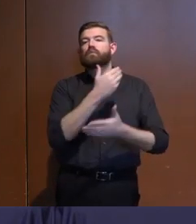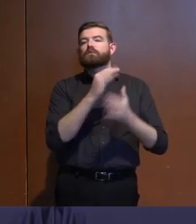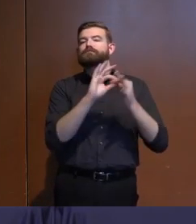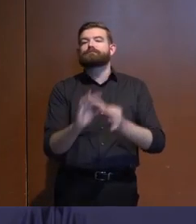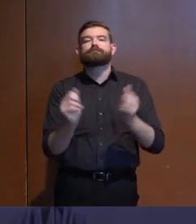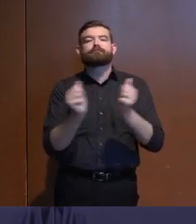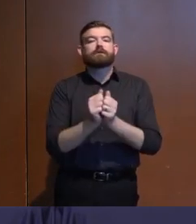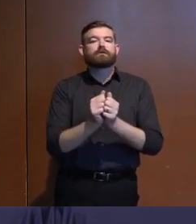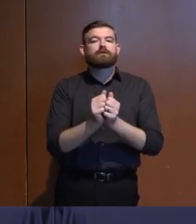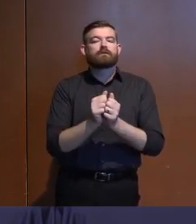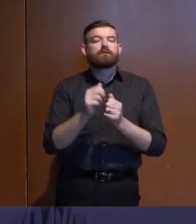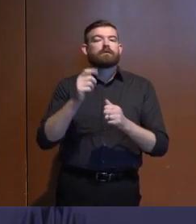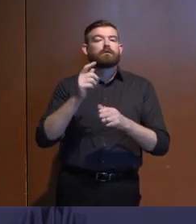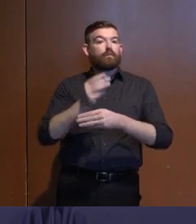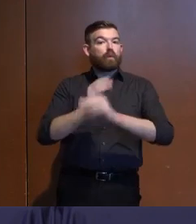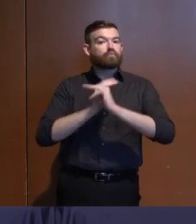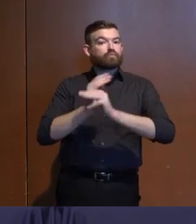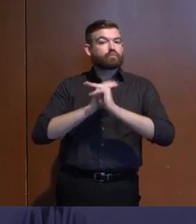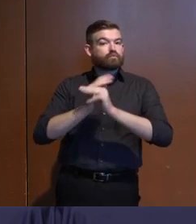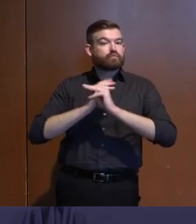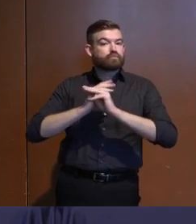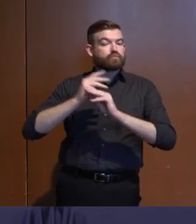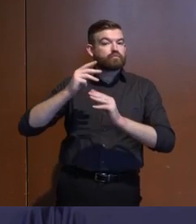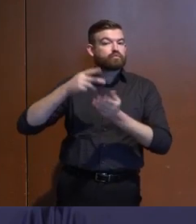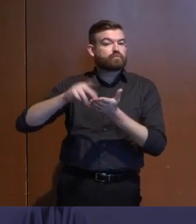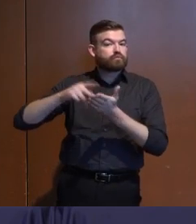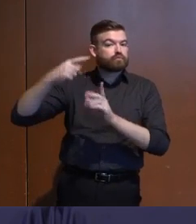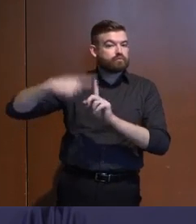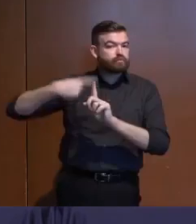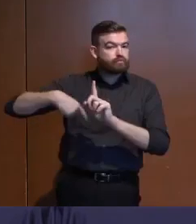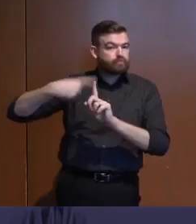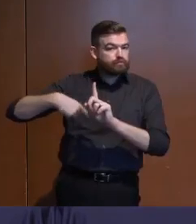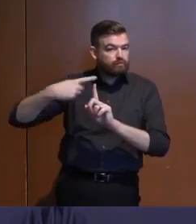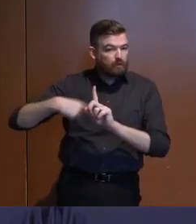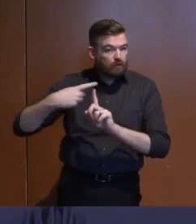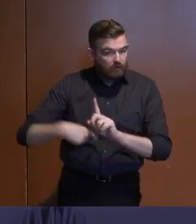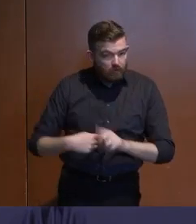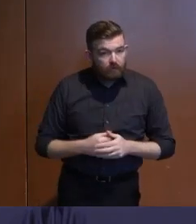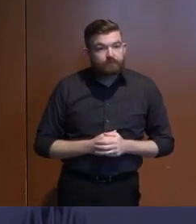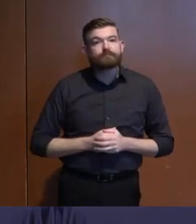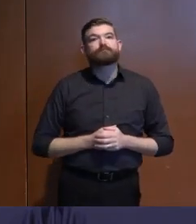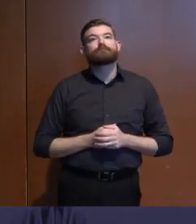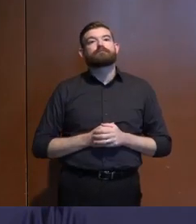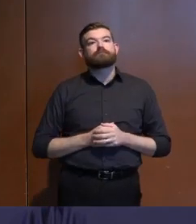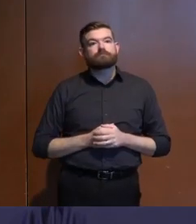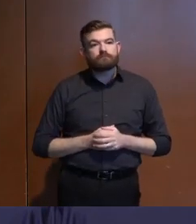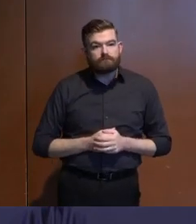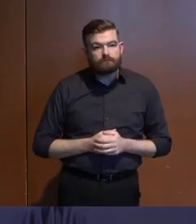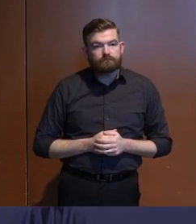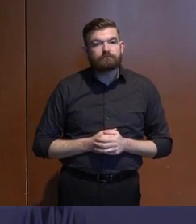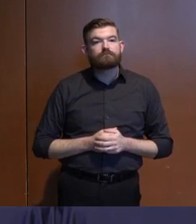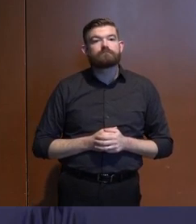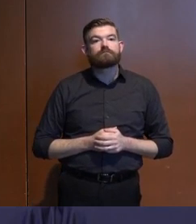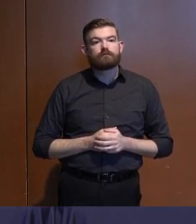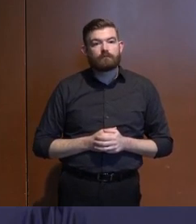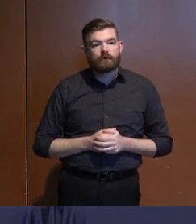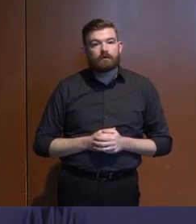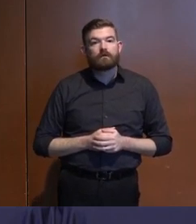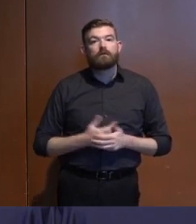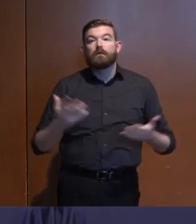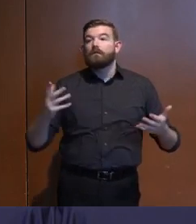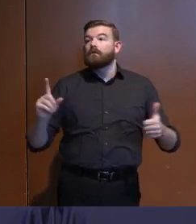families who are being directly impacted by this emergency and for whom that April 1st payment date loomed especially